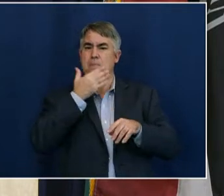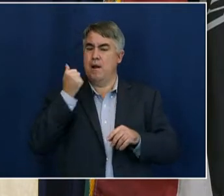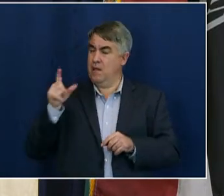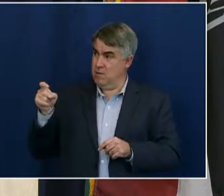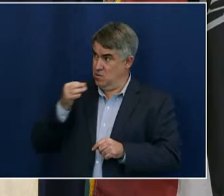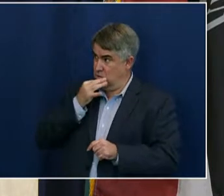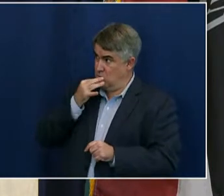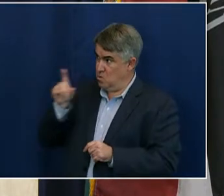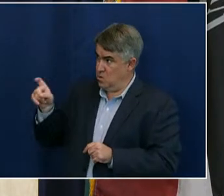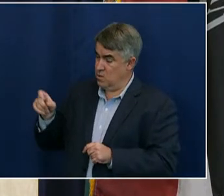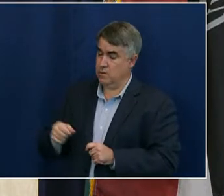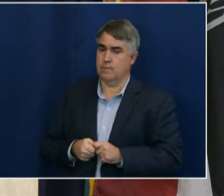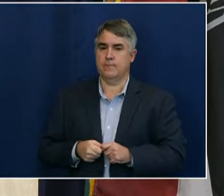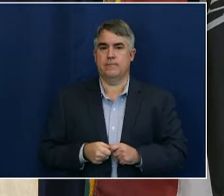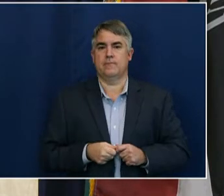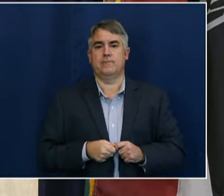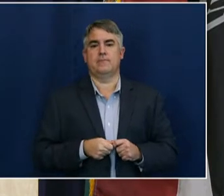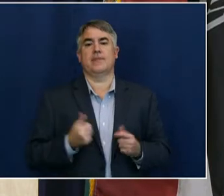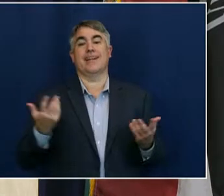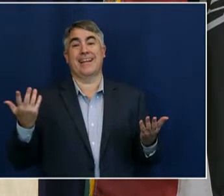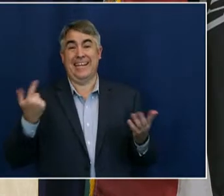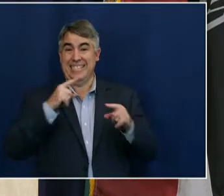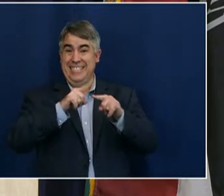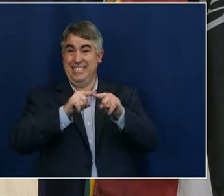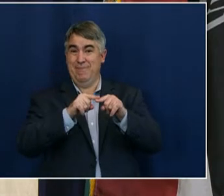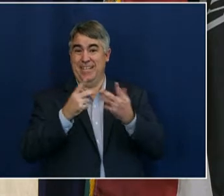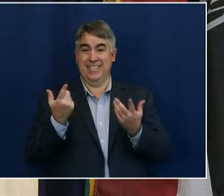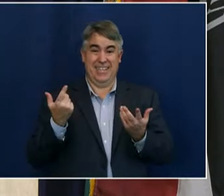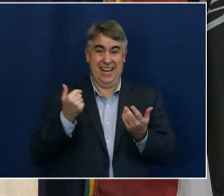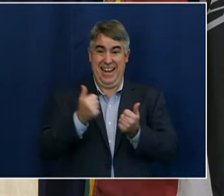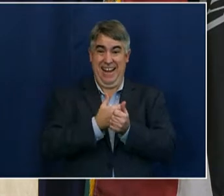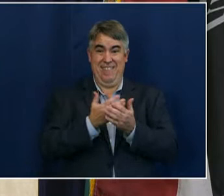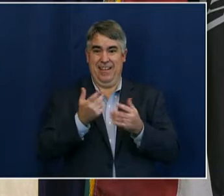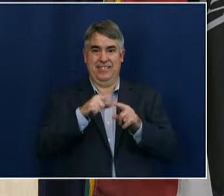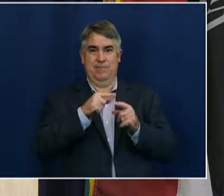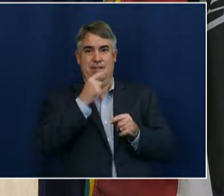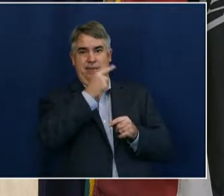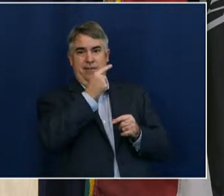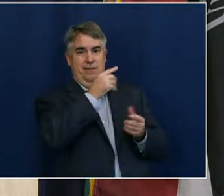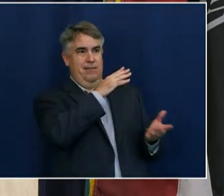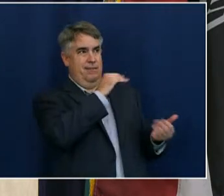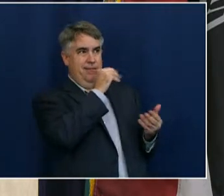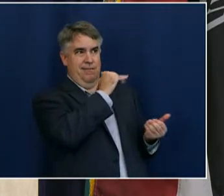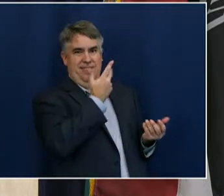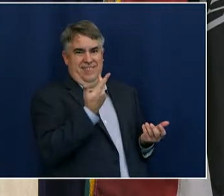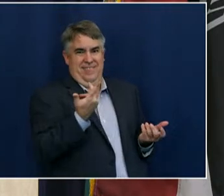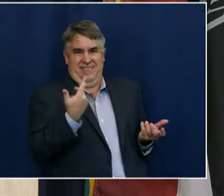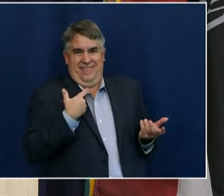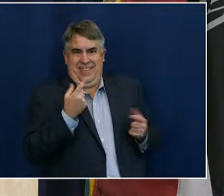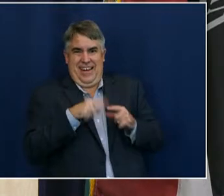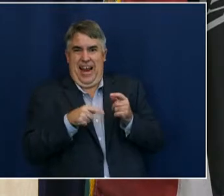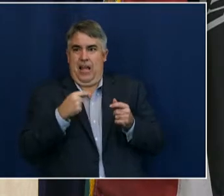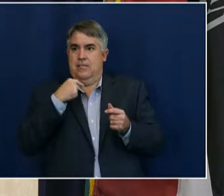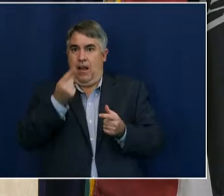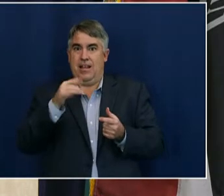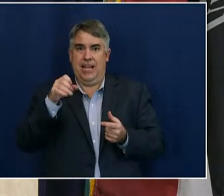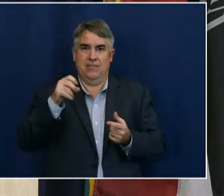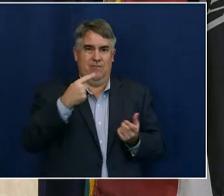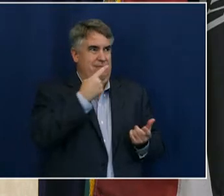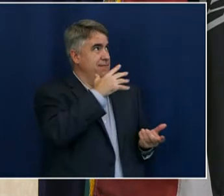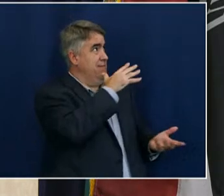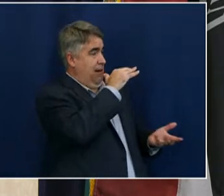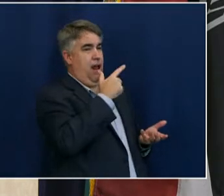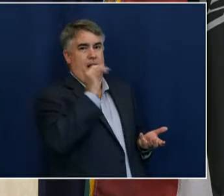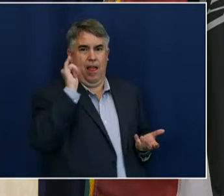get vaccinated is dependent upon the availability of vaccines. And so we're doing everything we possibly can to get every vaccine